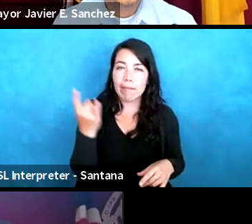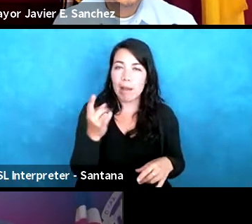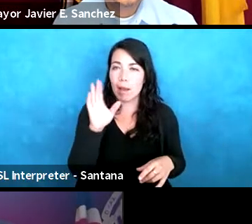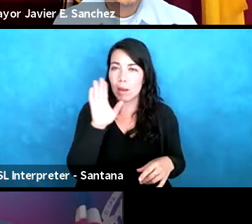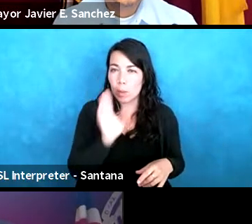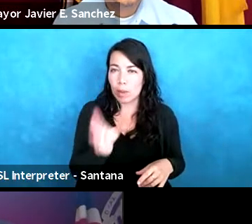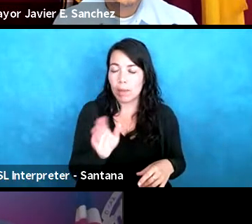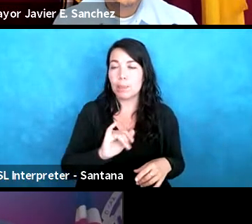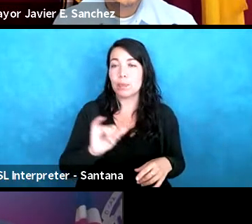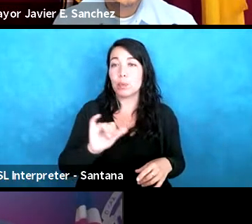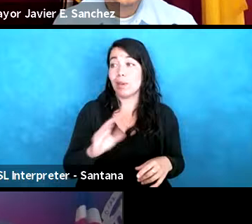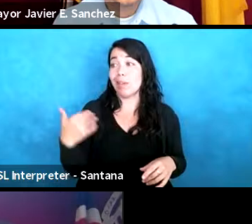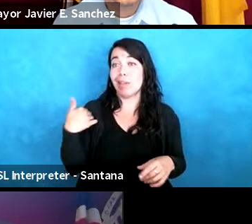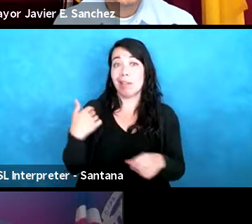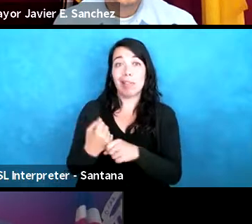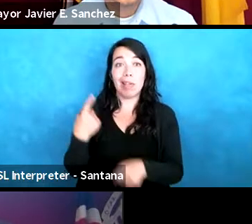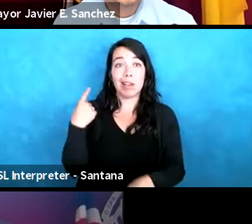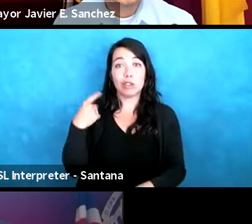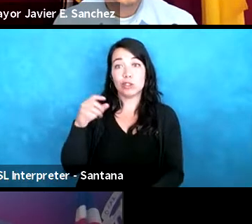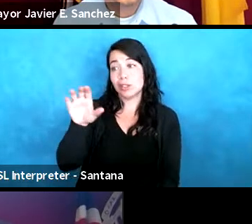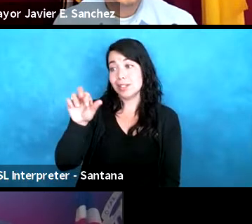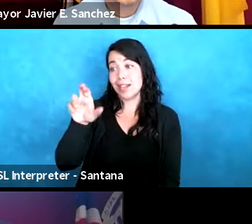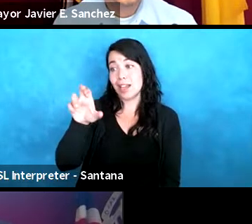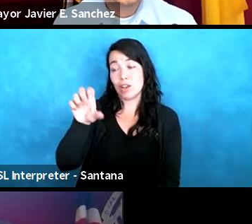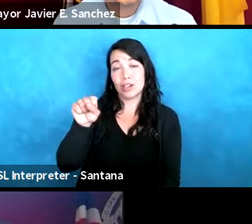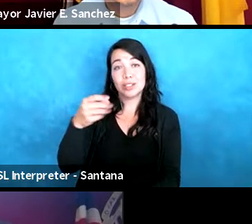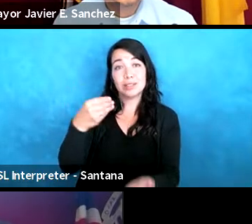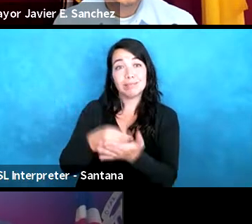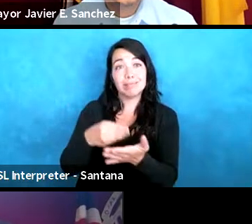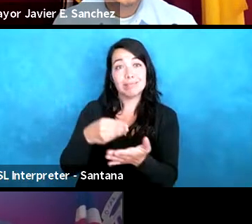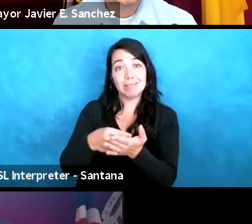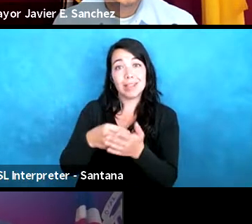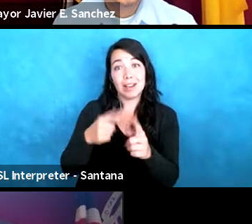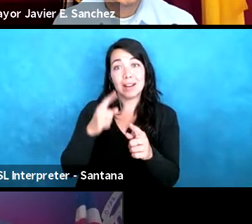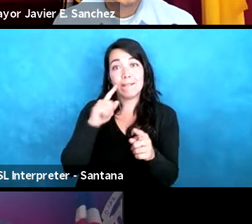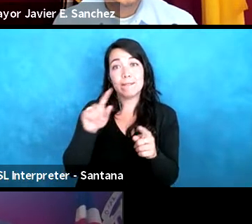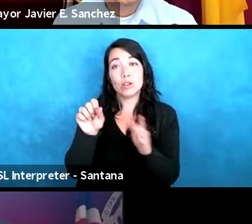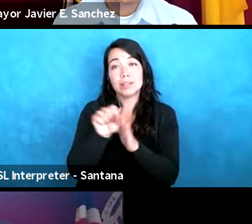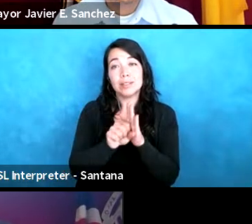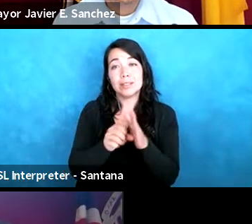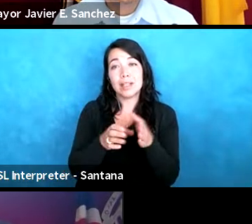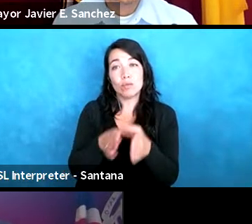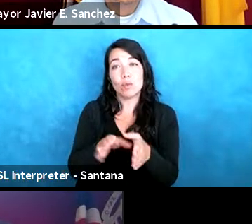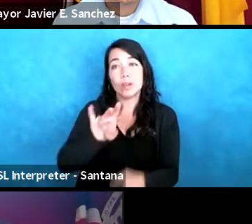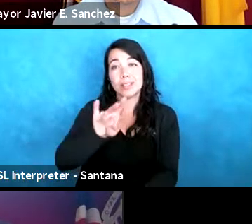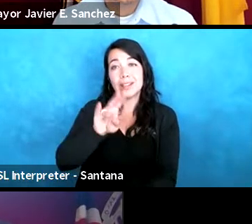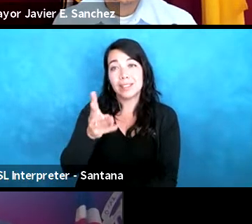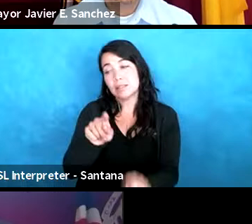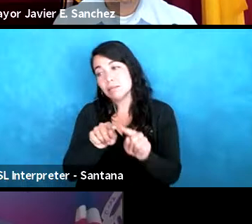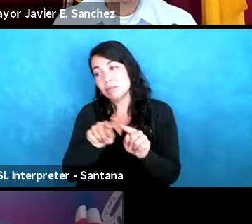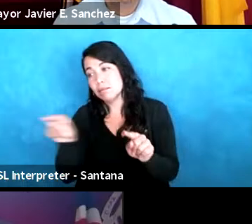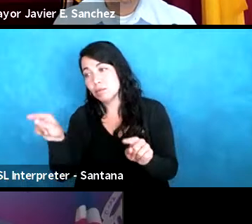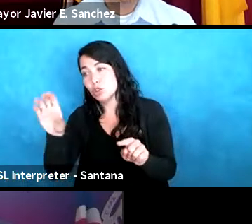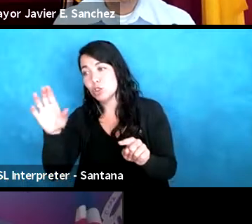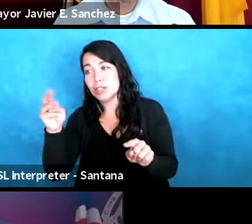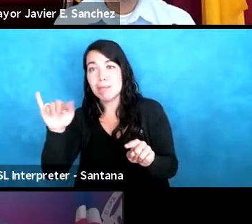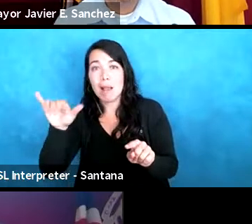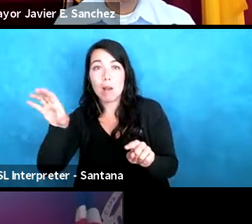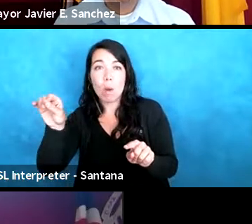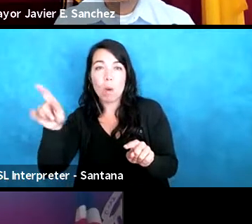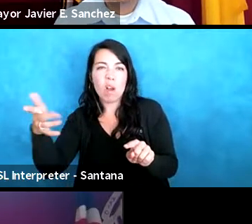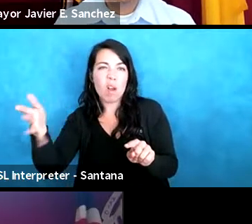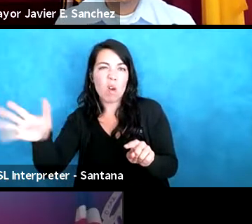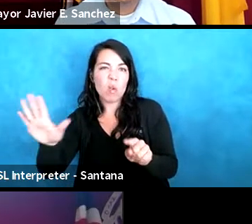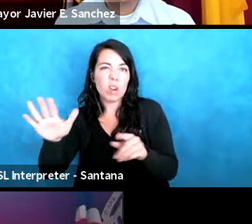CARES funds on State Road 76 towards Chimayo and those areas. So this is really kind of the next step.